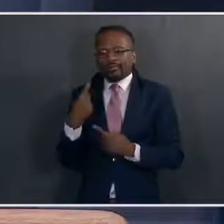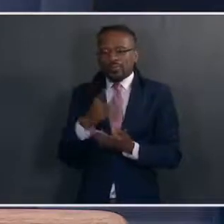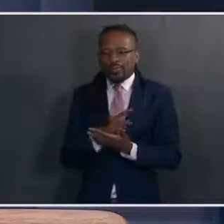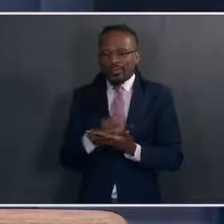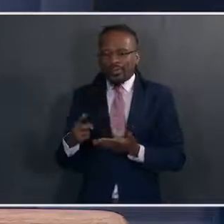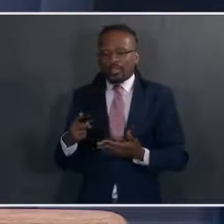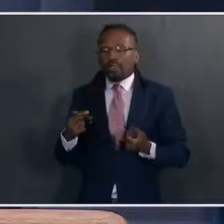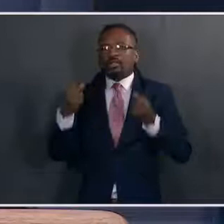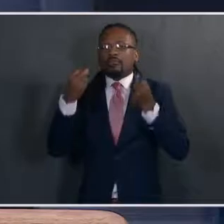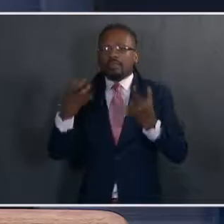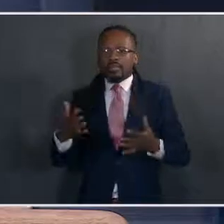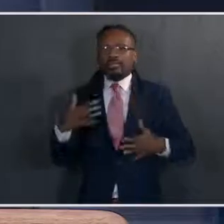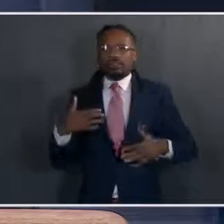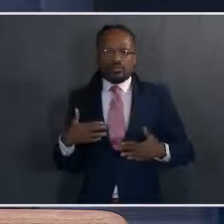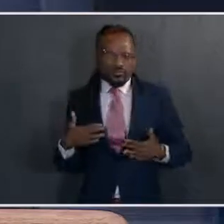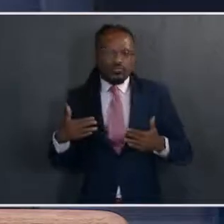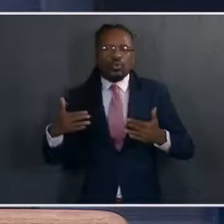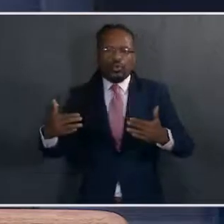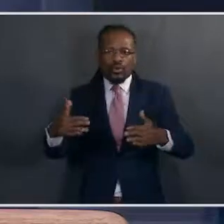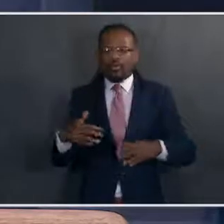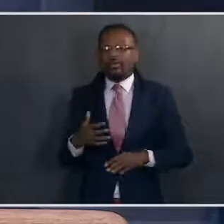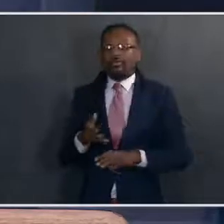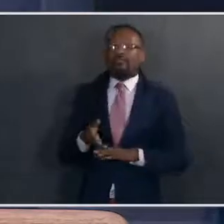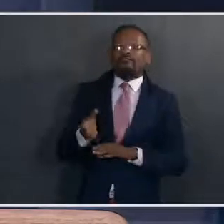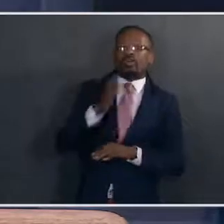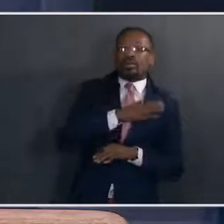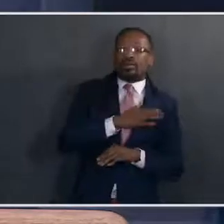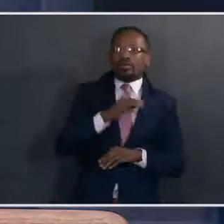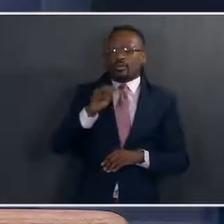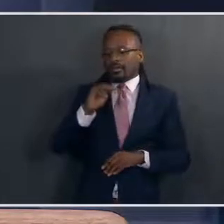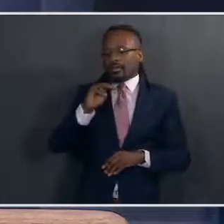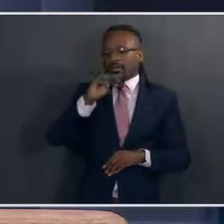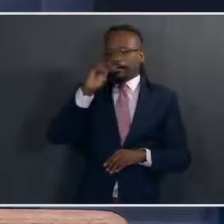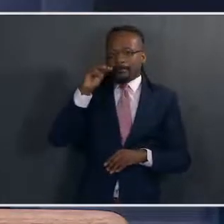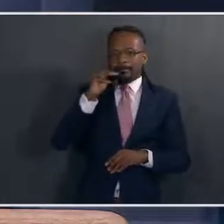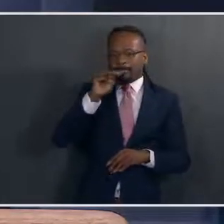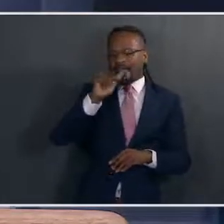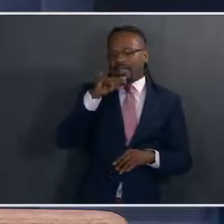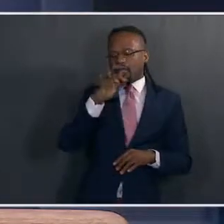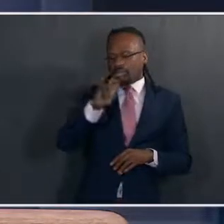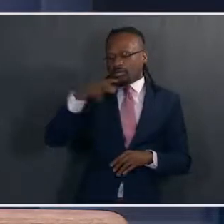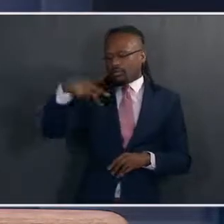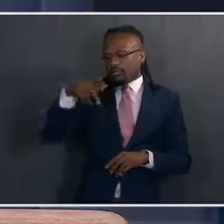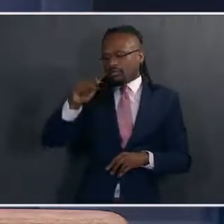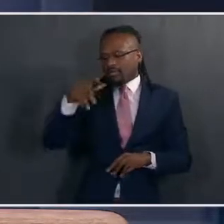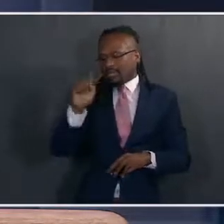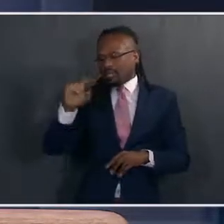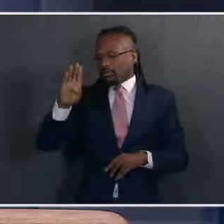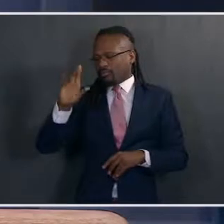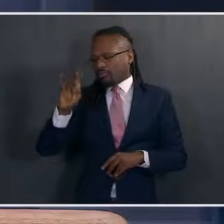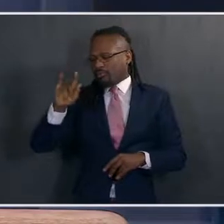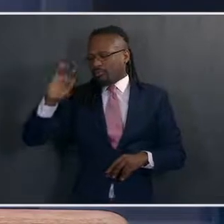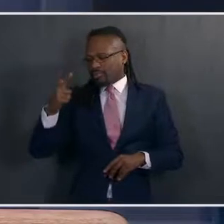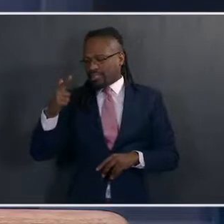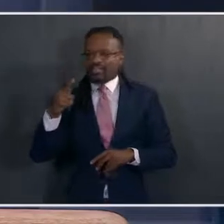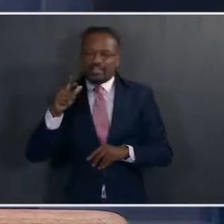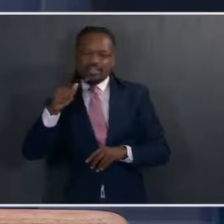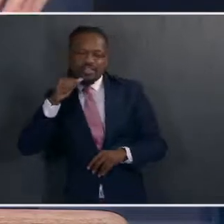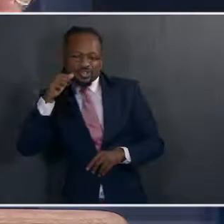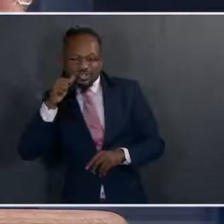who have moved forward. Former Mayor Pete Buttigieg, of course, yesterday just confirmed as the